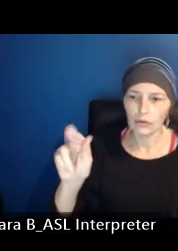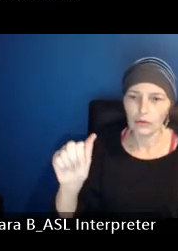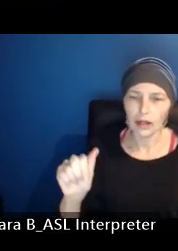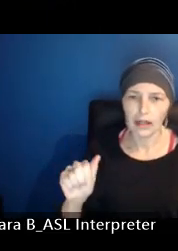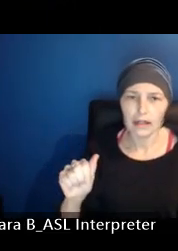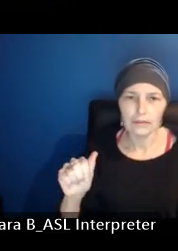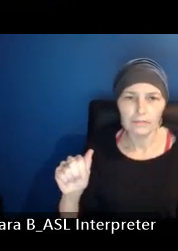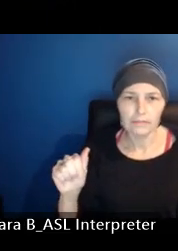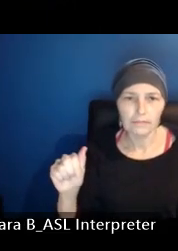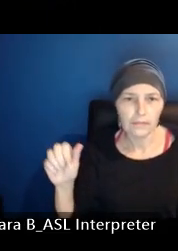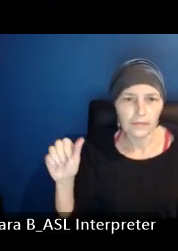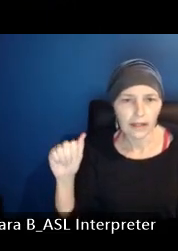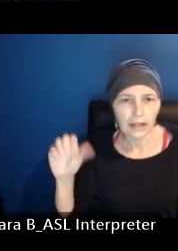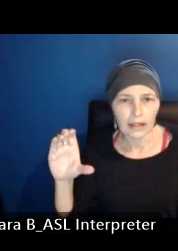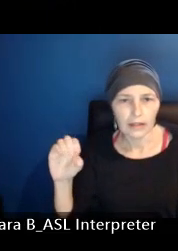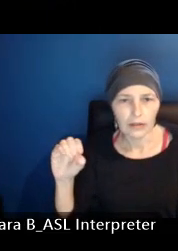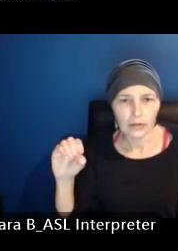Akosea.